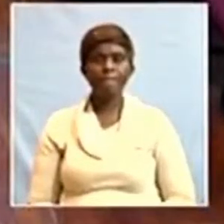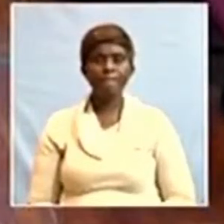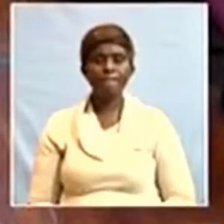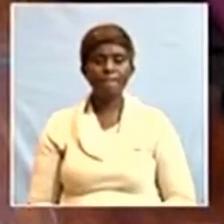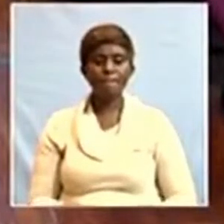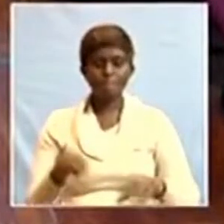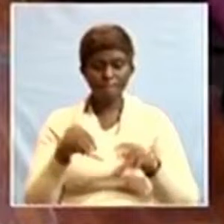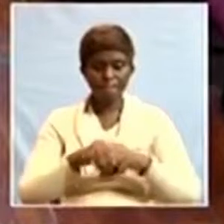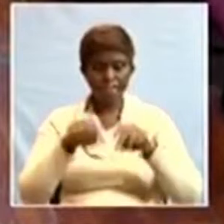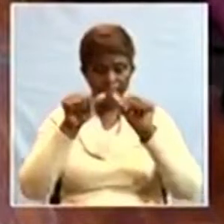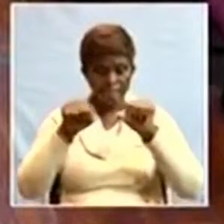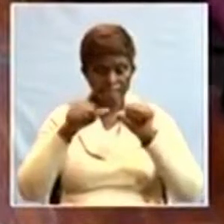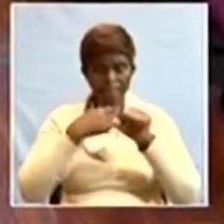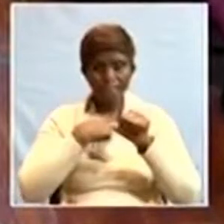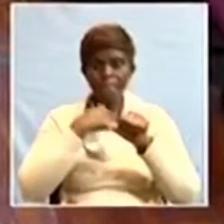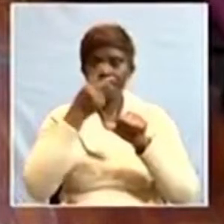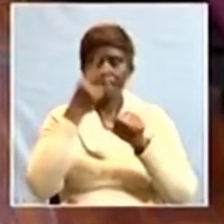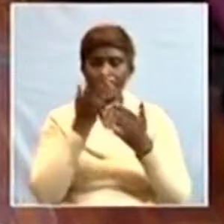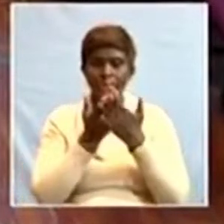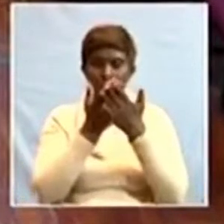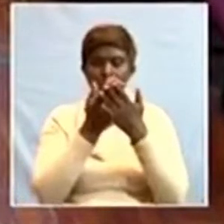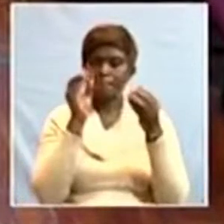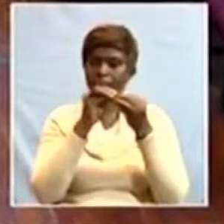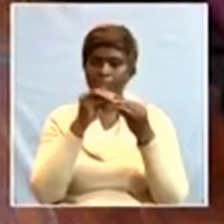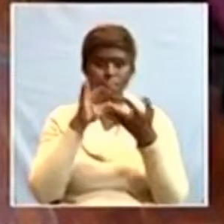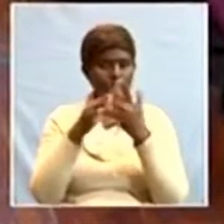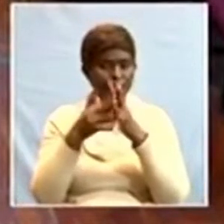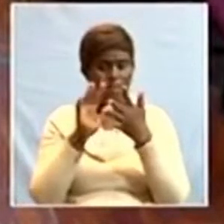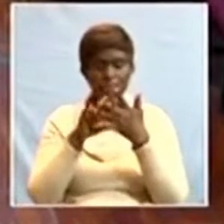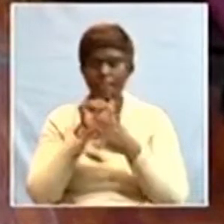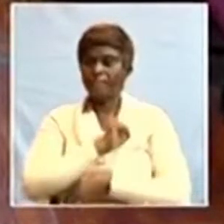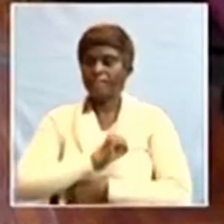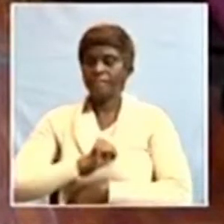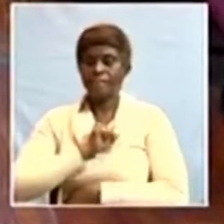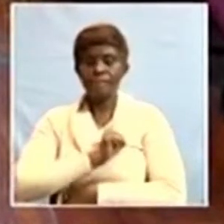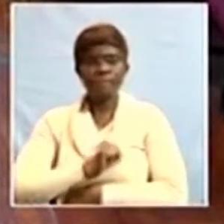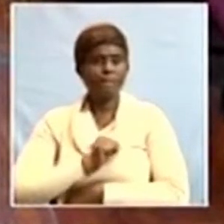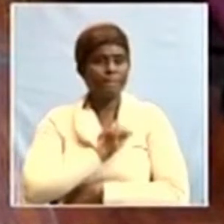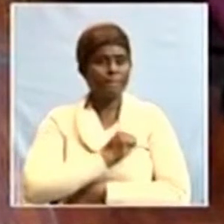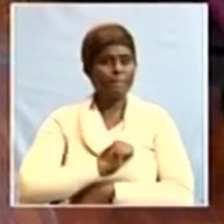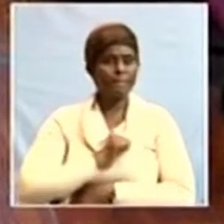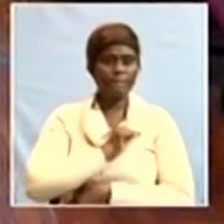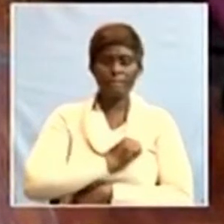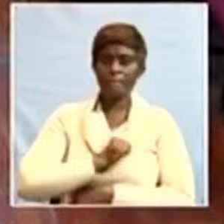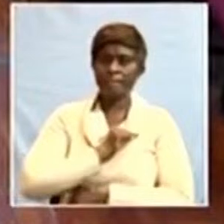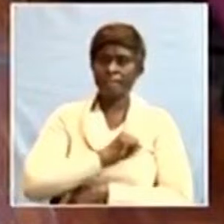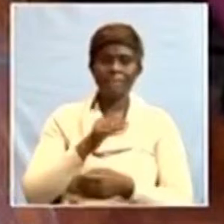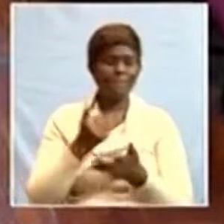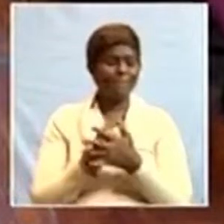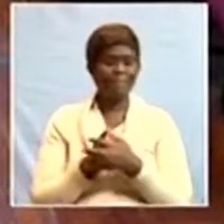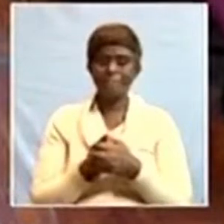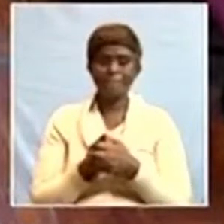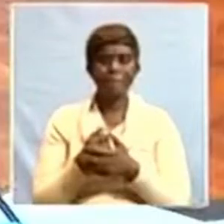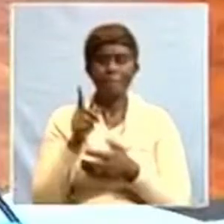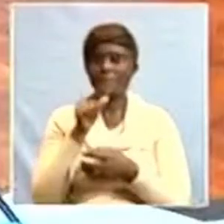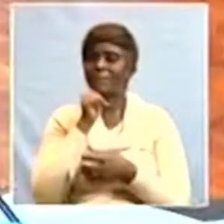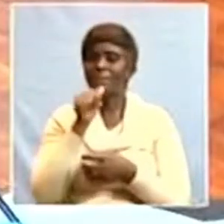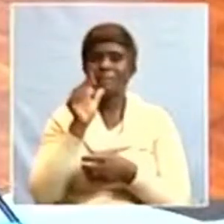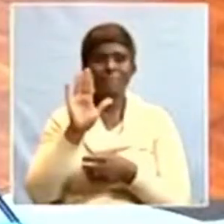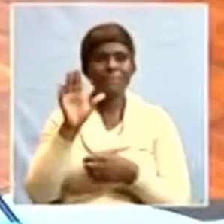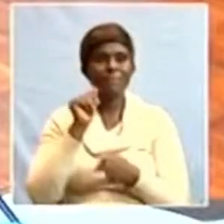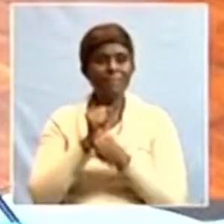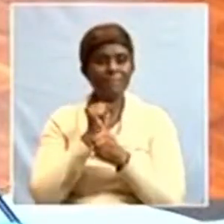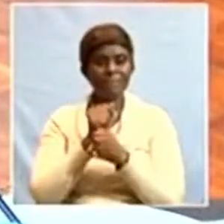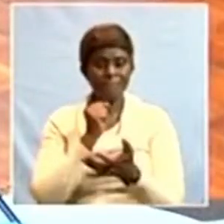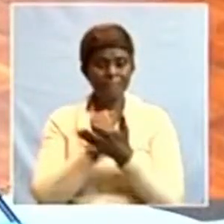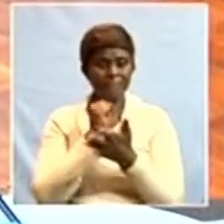Internal audit, I've seen your submissions. There are more on your interventions to regret. Even the other query you are regretting. I think that's not your role. Your role is to